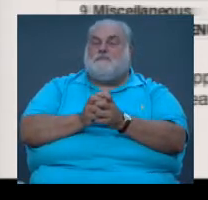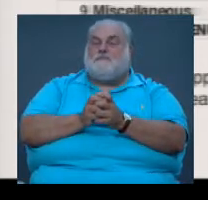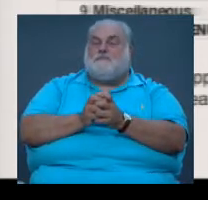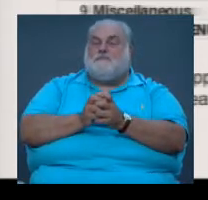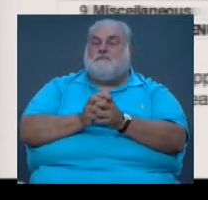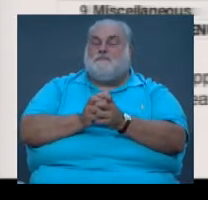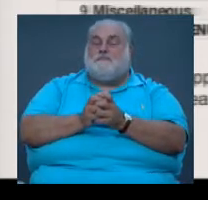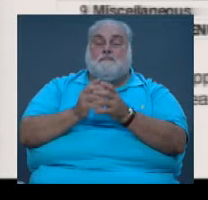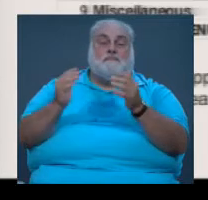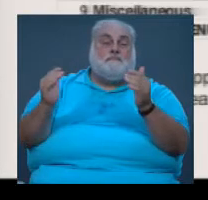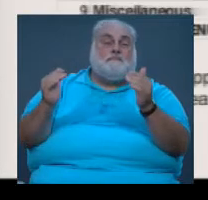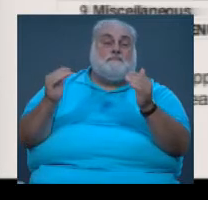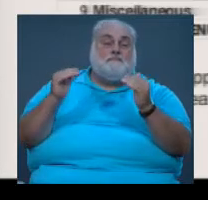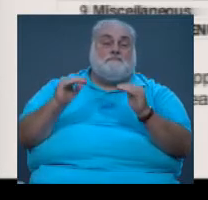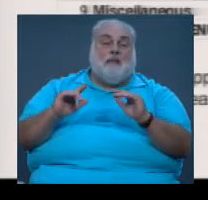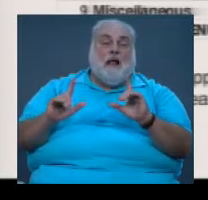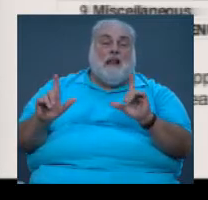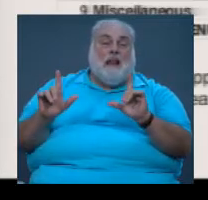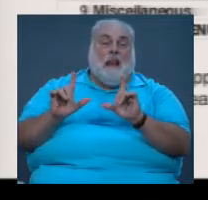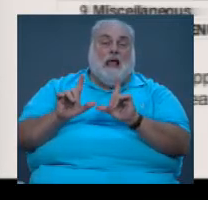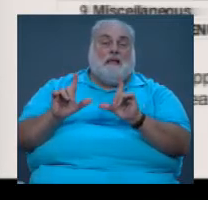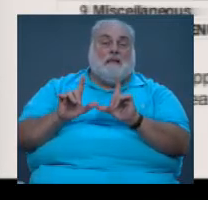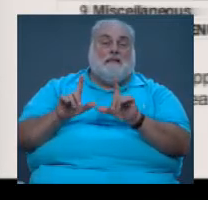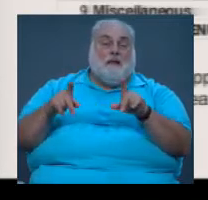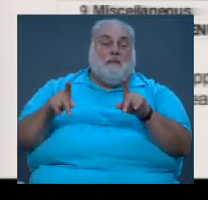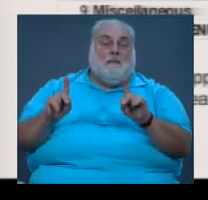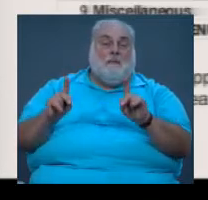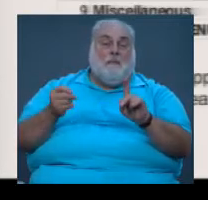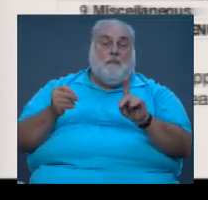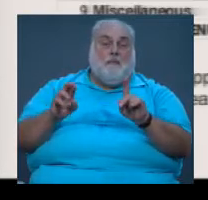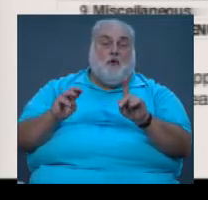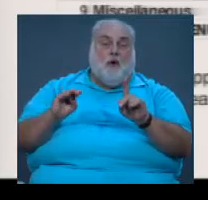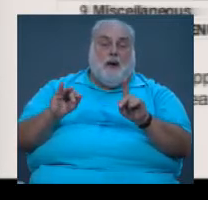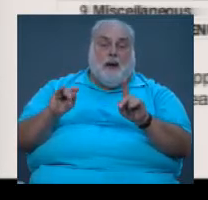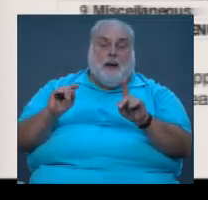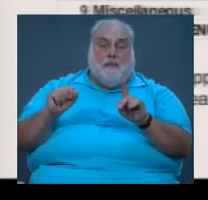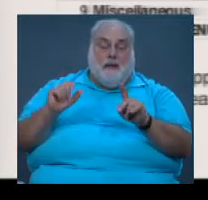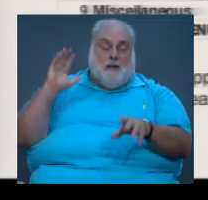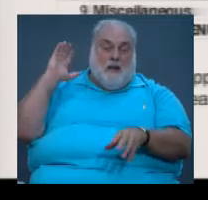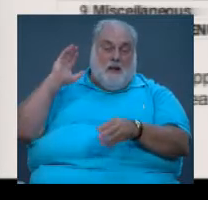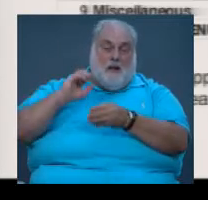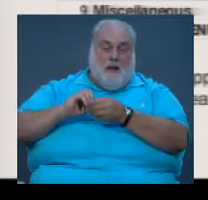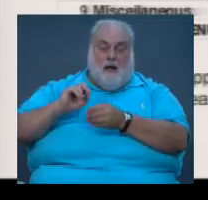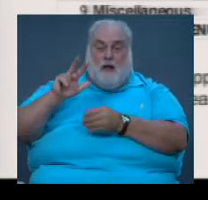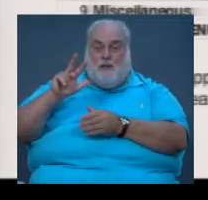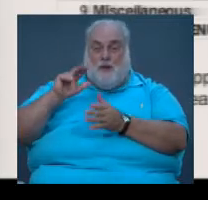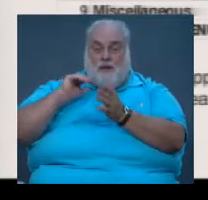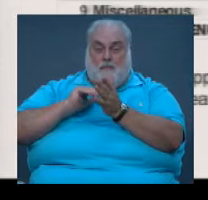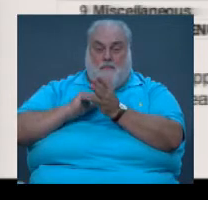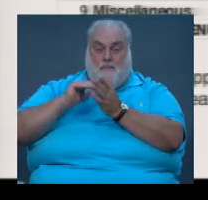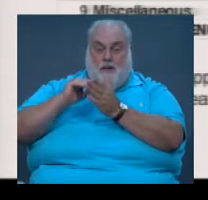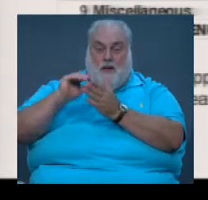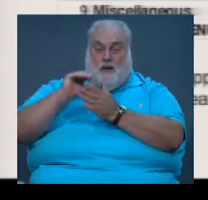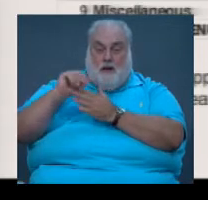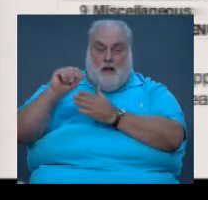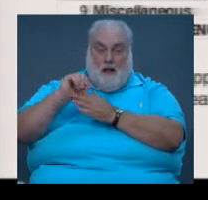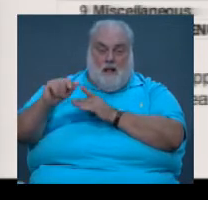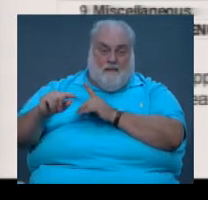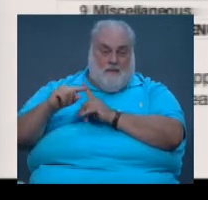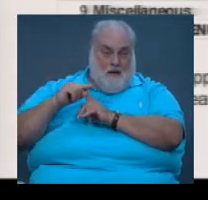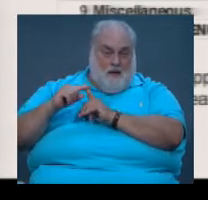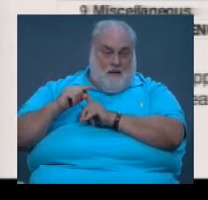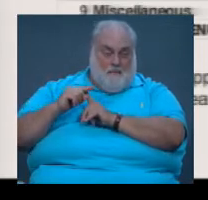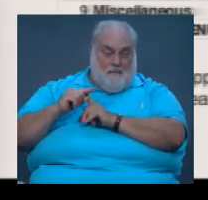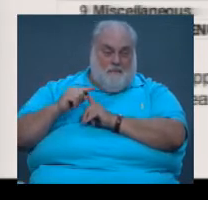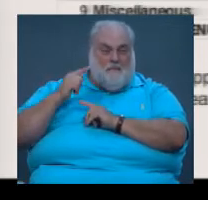When we look at licenses and permits, you see a $3 million favorable variance there, and that's due primarily to the timing